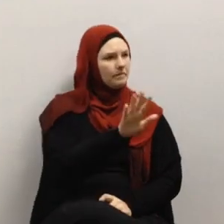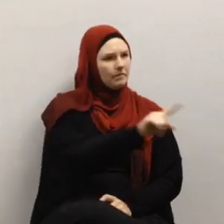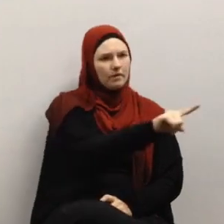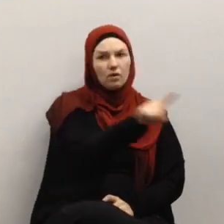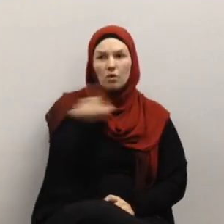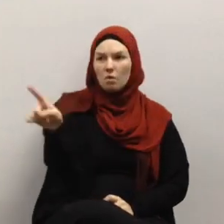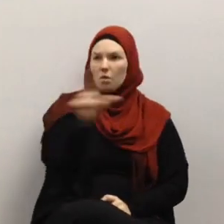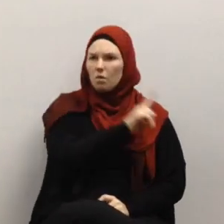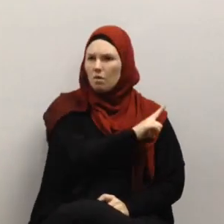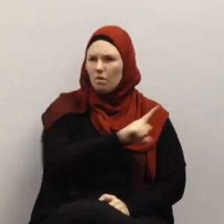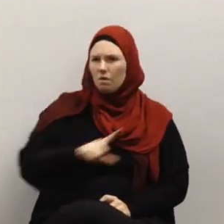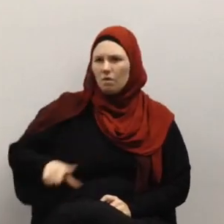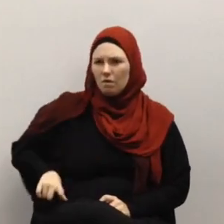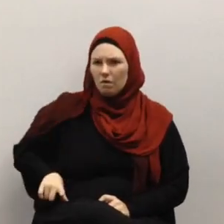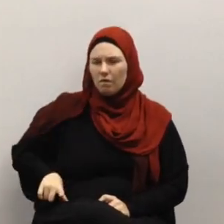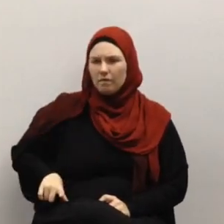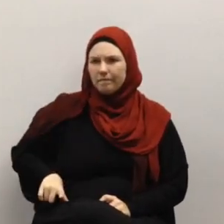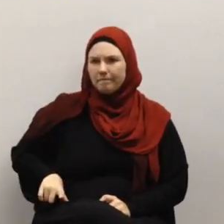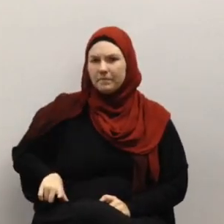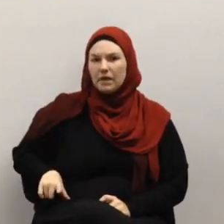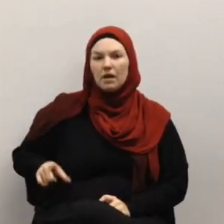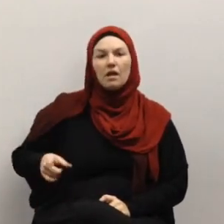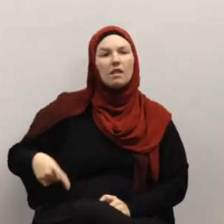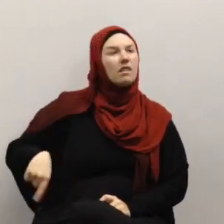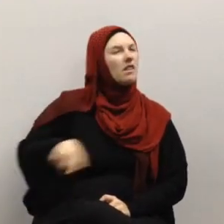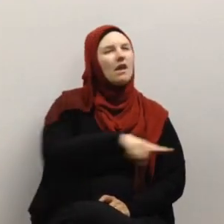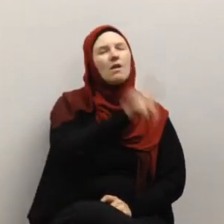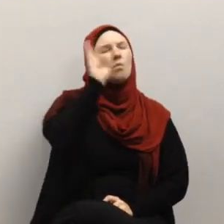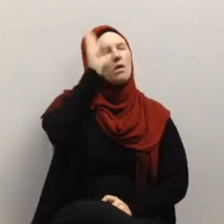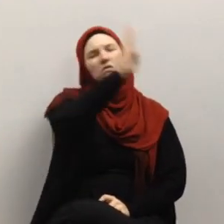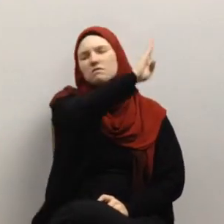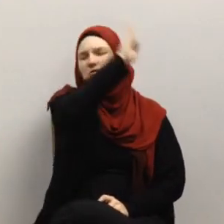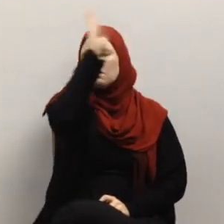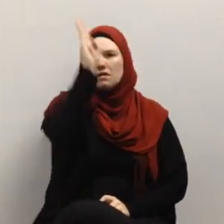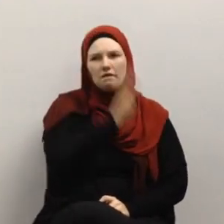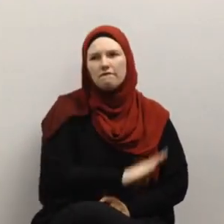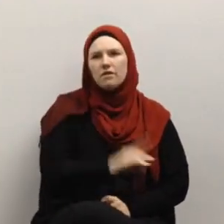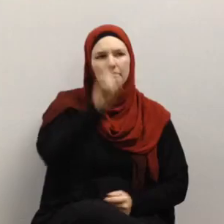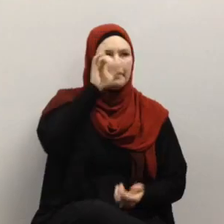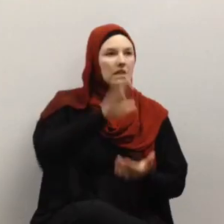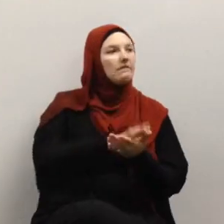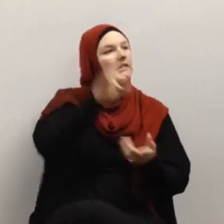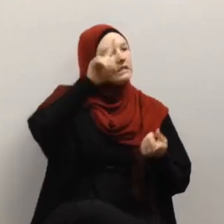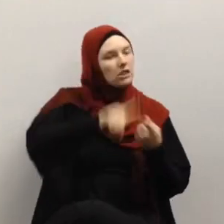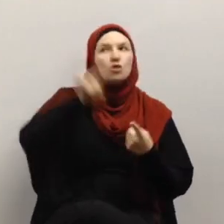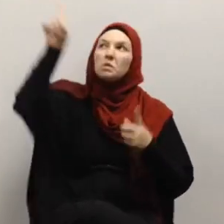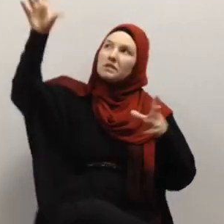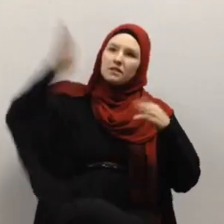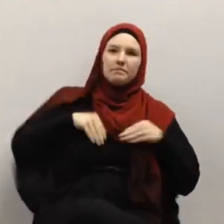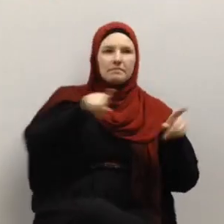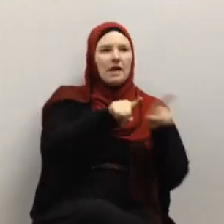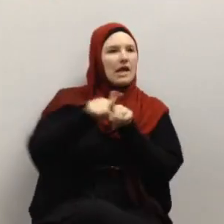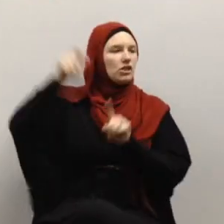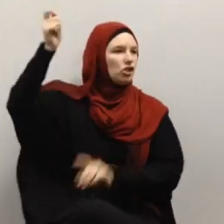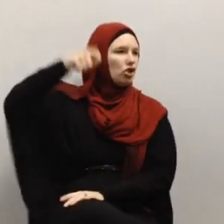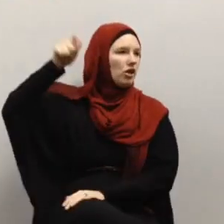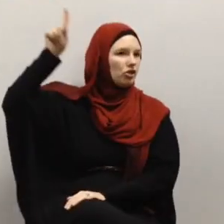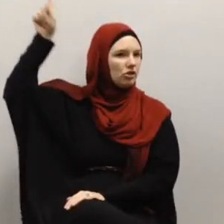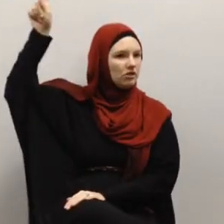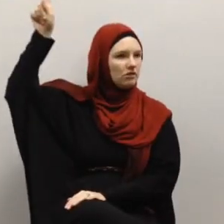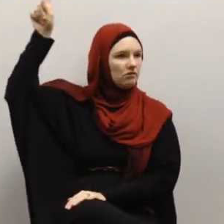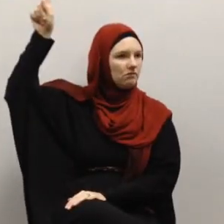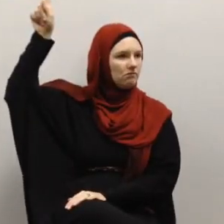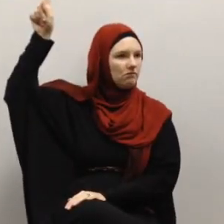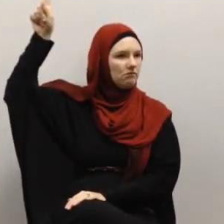never believe until they take you for a judge, a governor, a ruler over them.